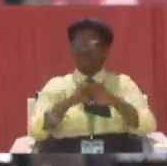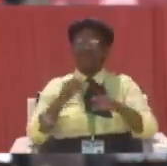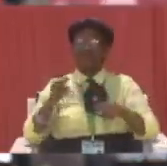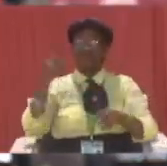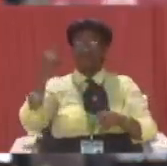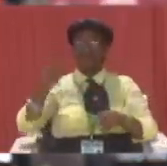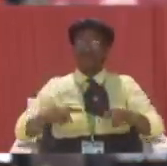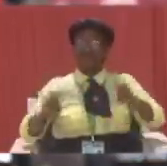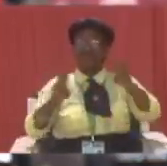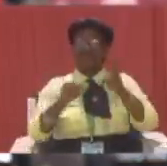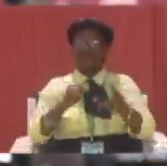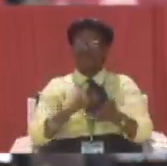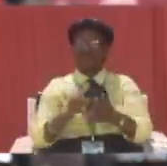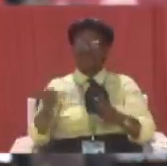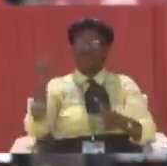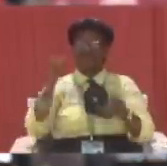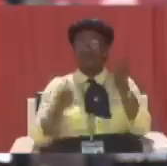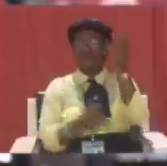father,